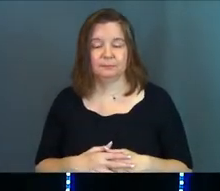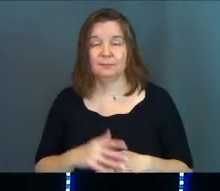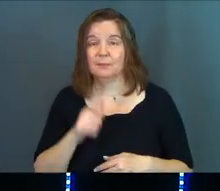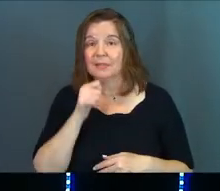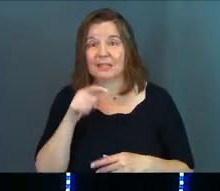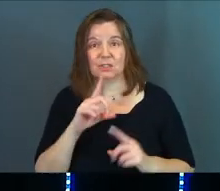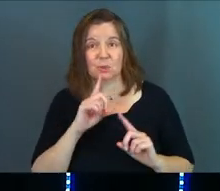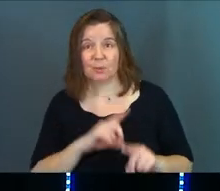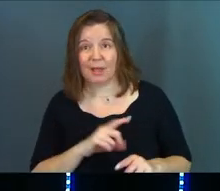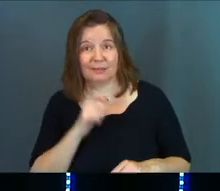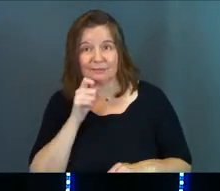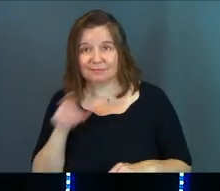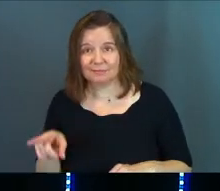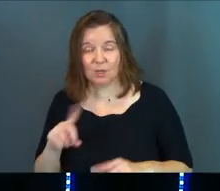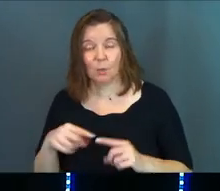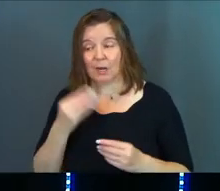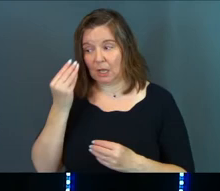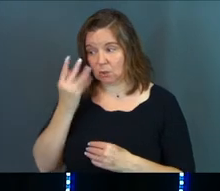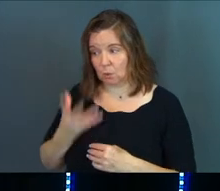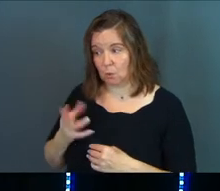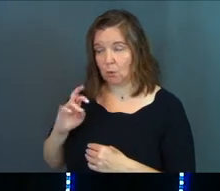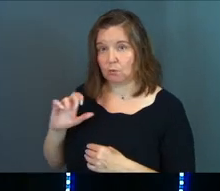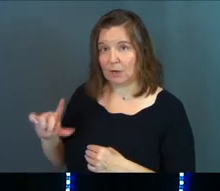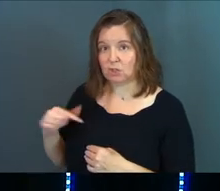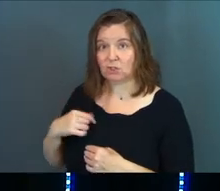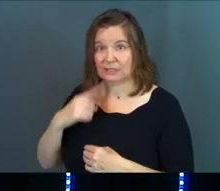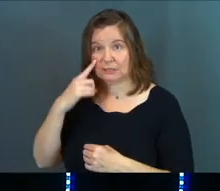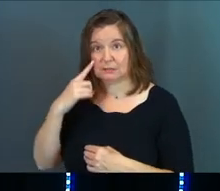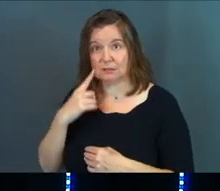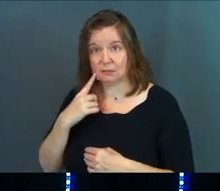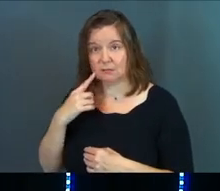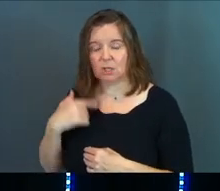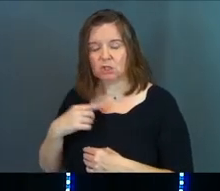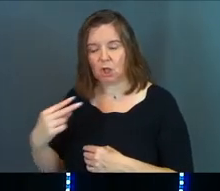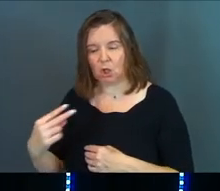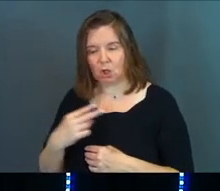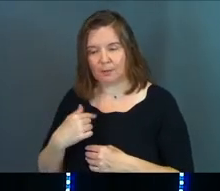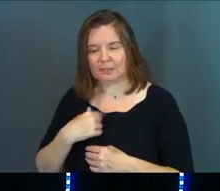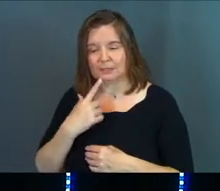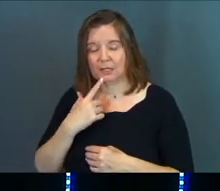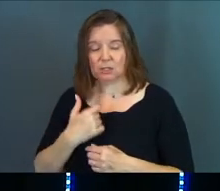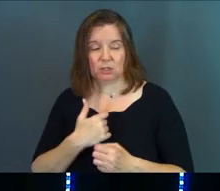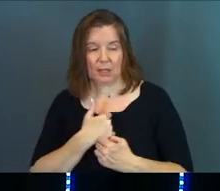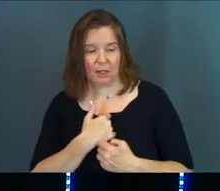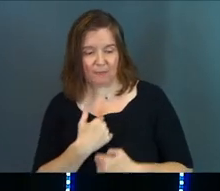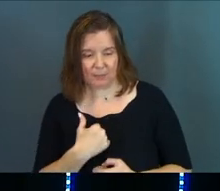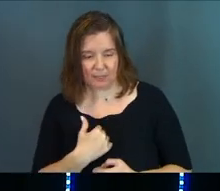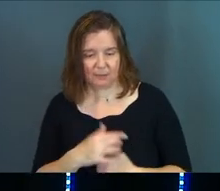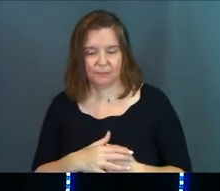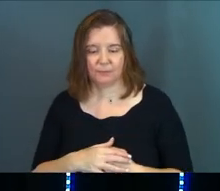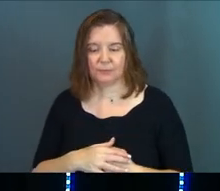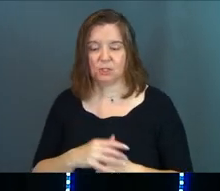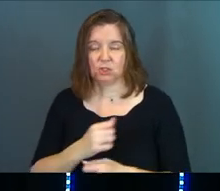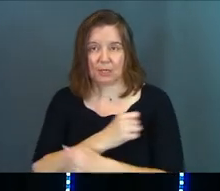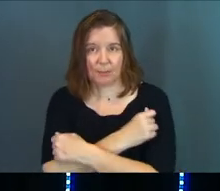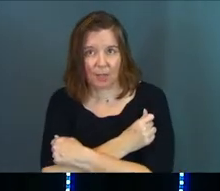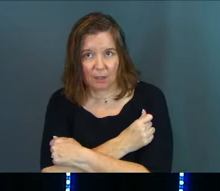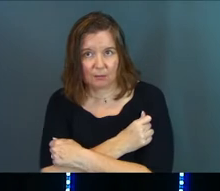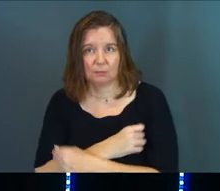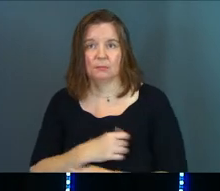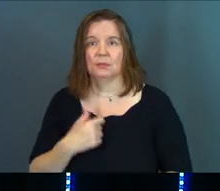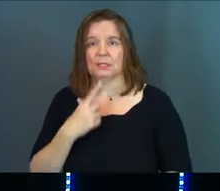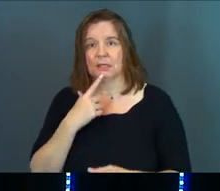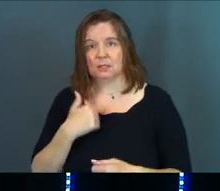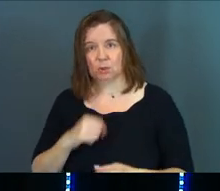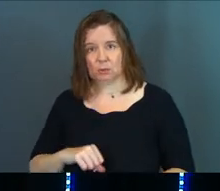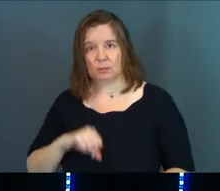But that's not how she responded. When I told Rachel, she had tears in her eyes, and she looked at me, and she said she loved me. She gave me a hug. She